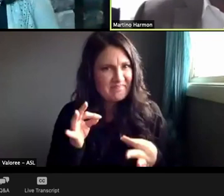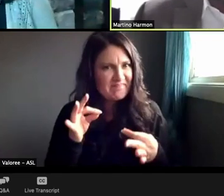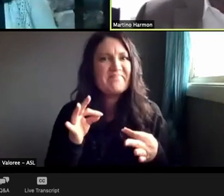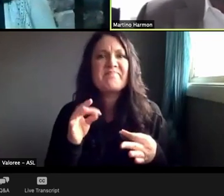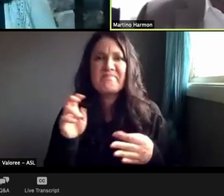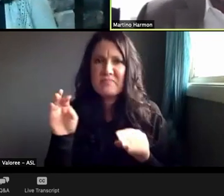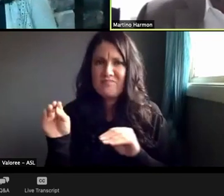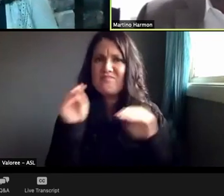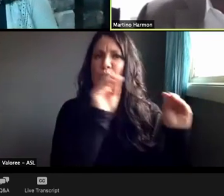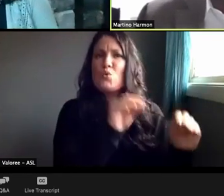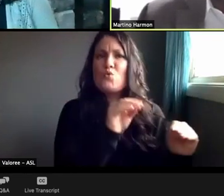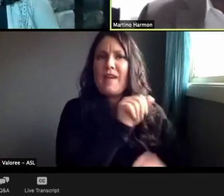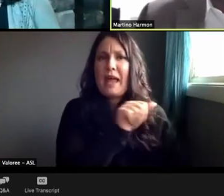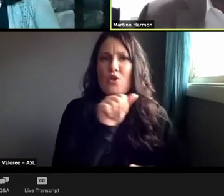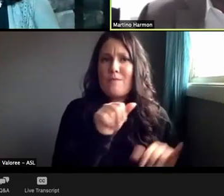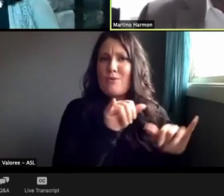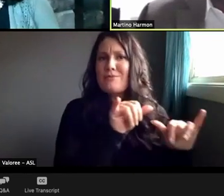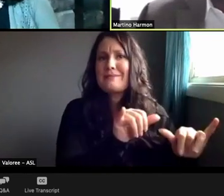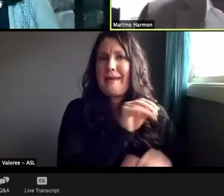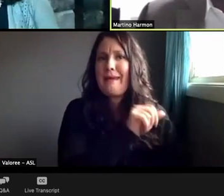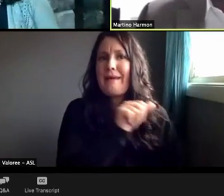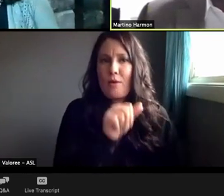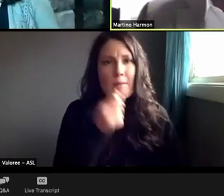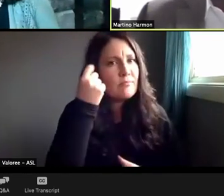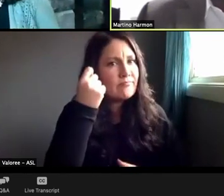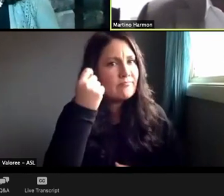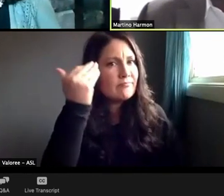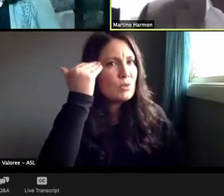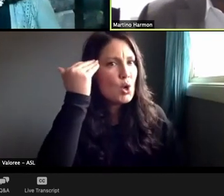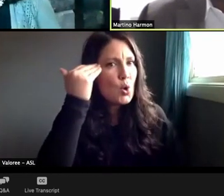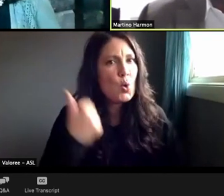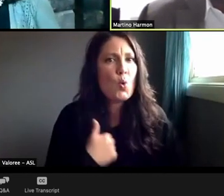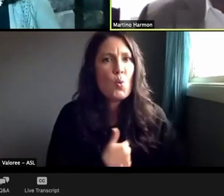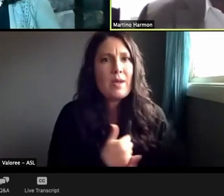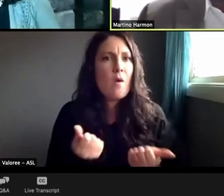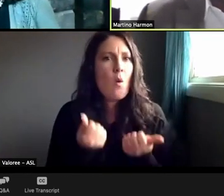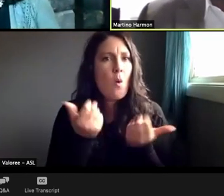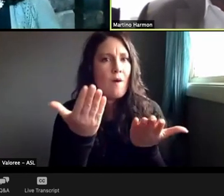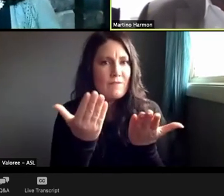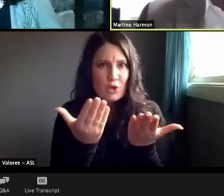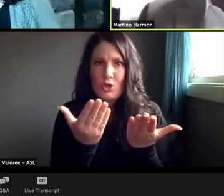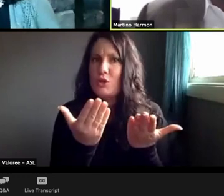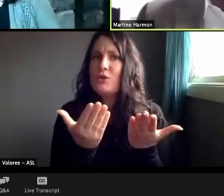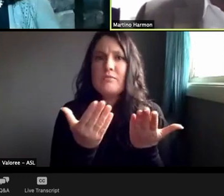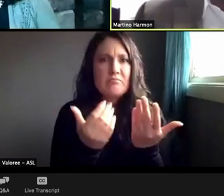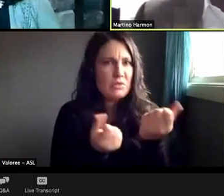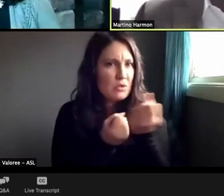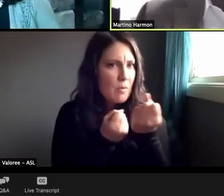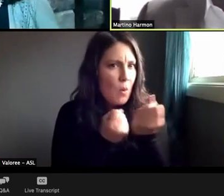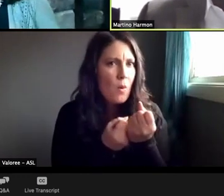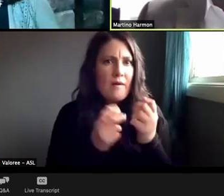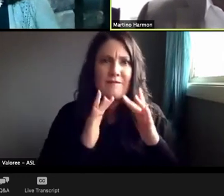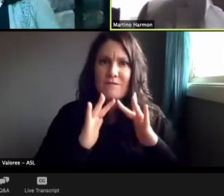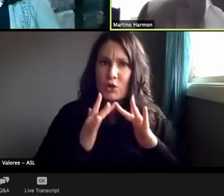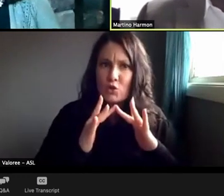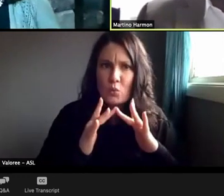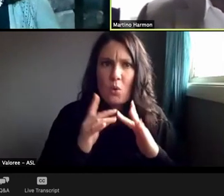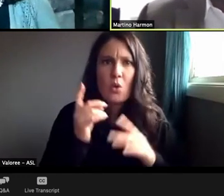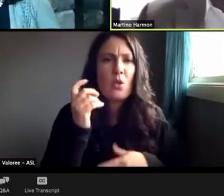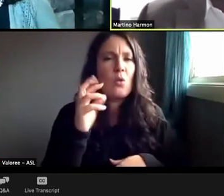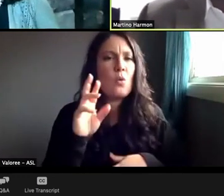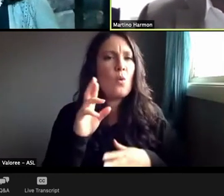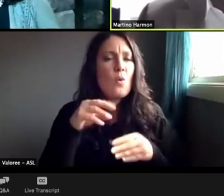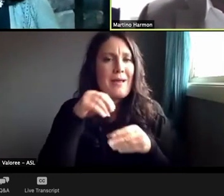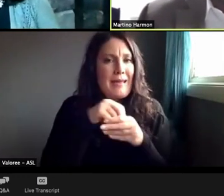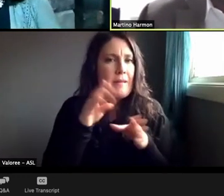we are aware of that, and we are offering the same level of support, whether it be through virtual or